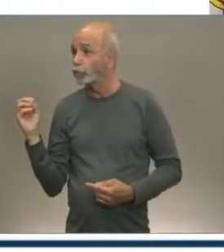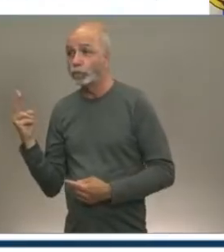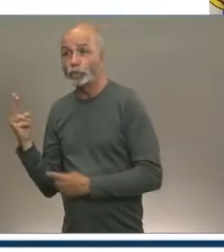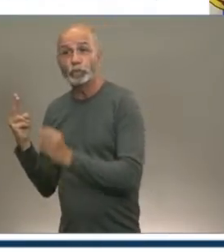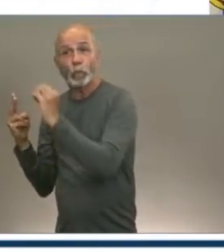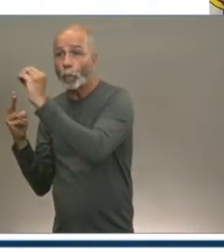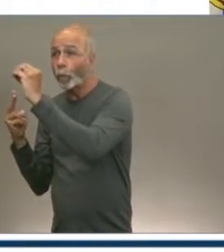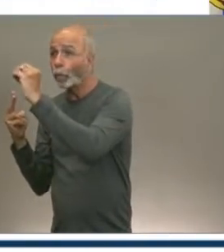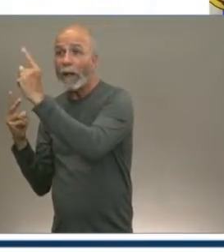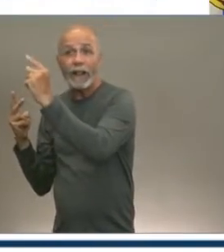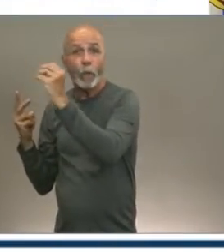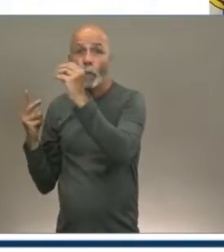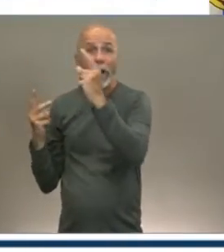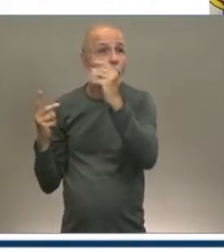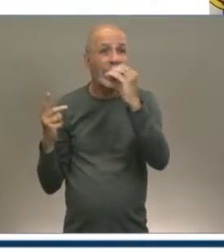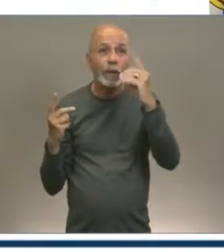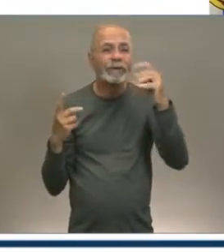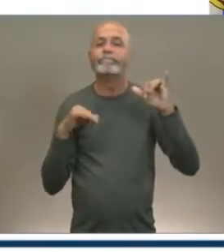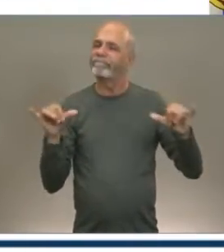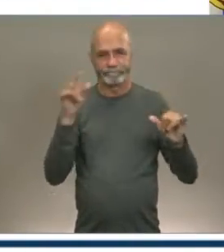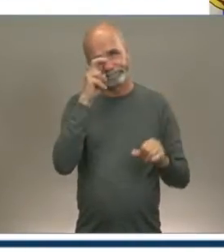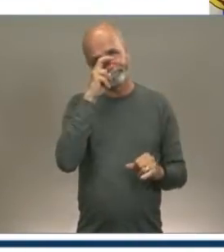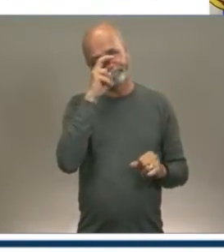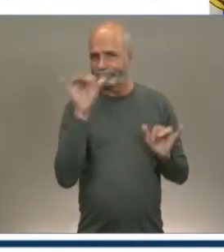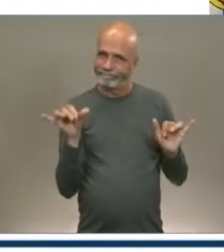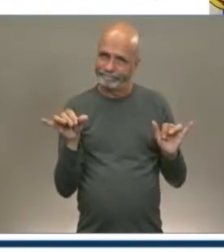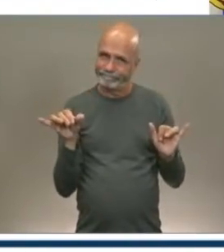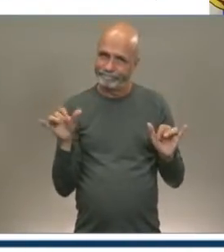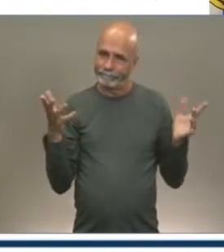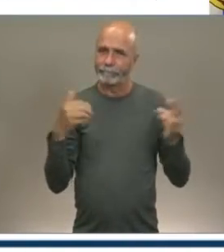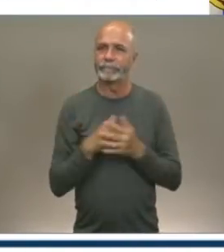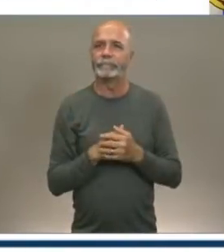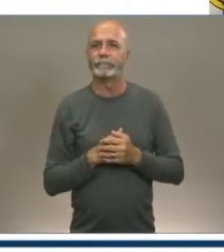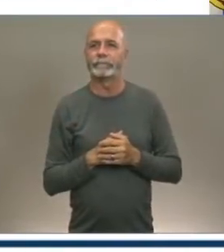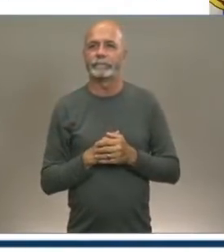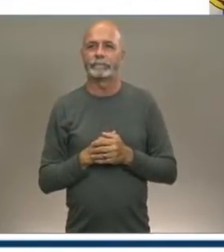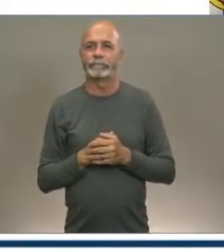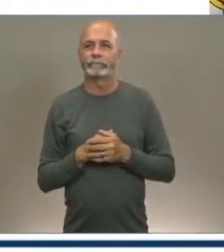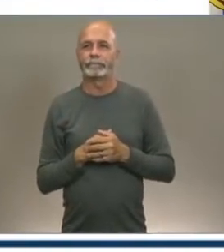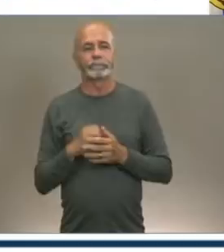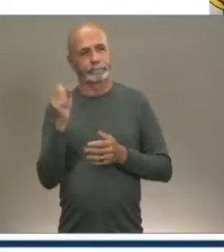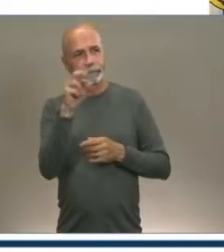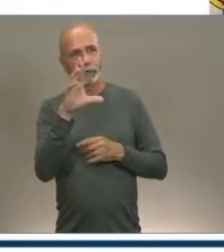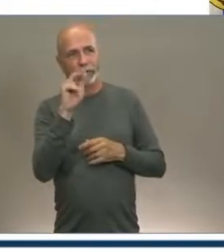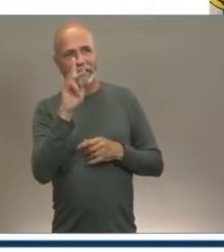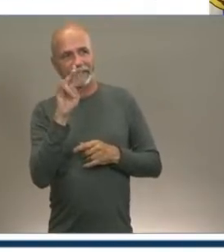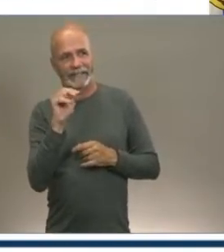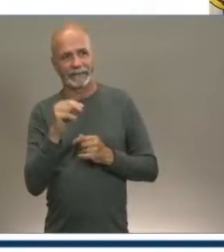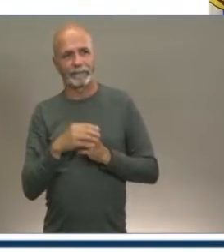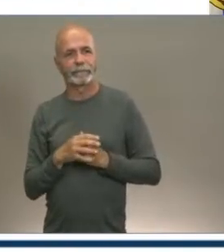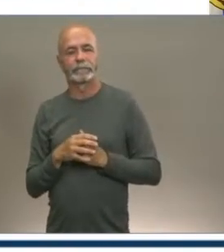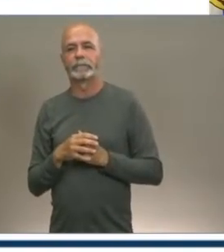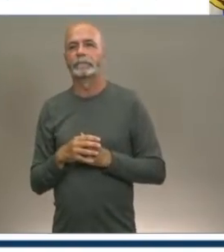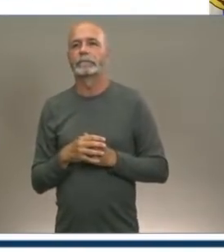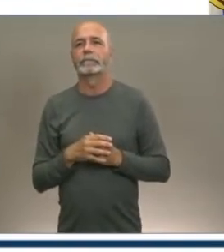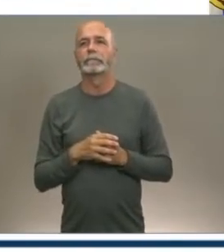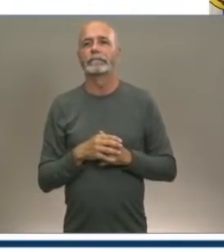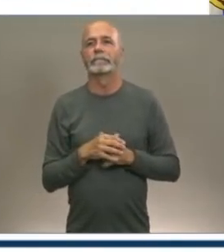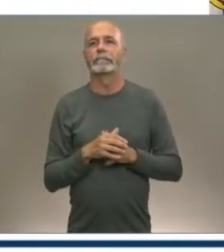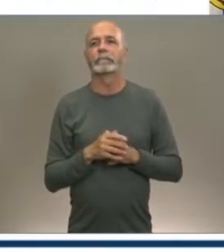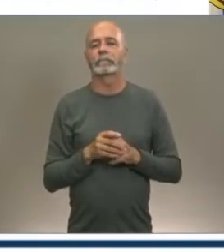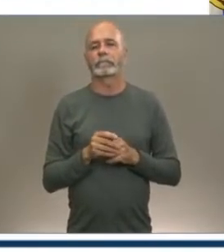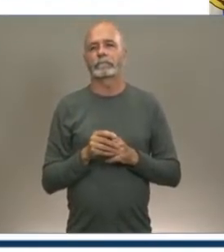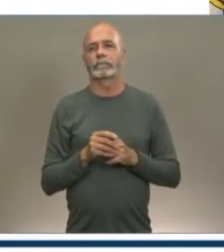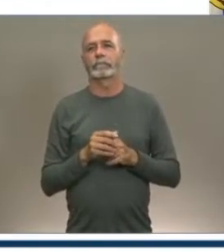Stuart. So perhaps the Premier might be able to answer this one. Of course, we had the tragedy of Kai